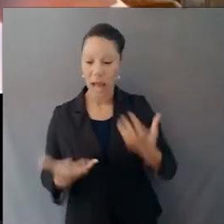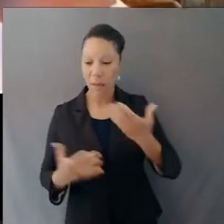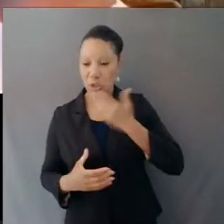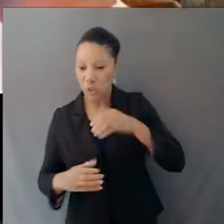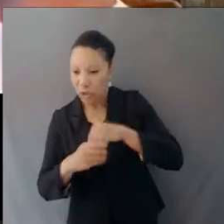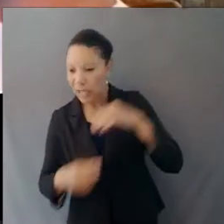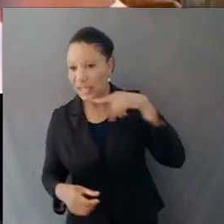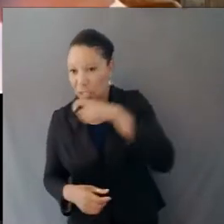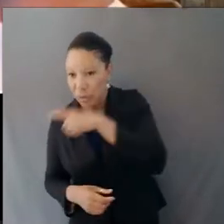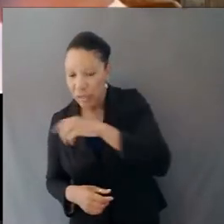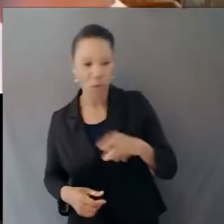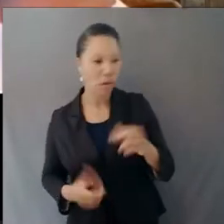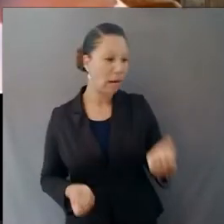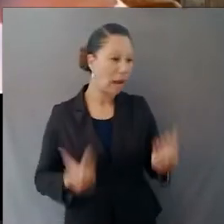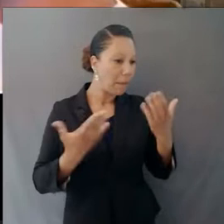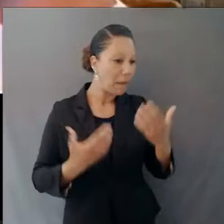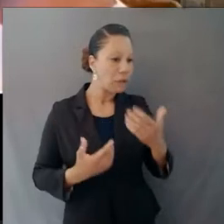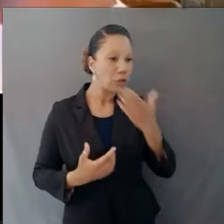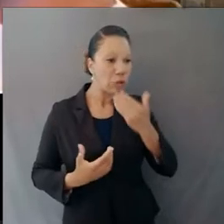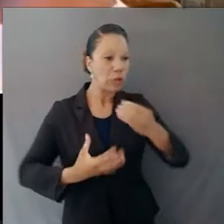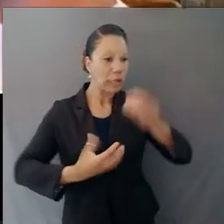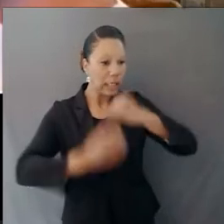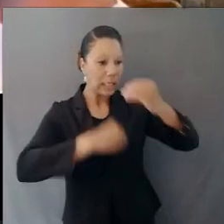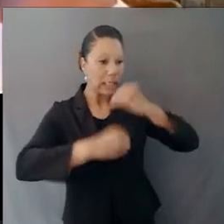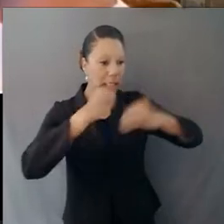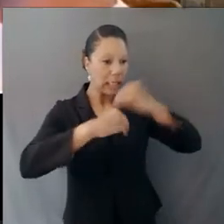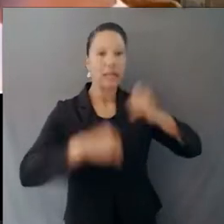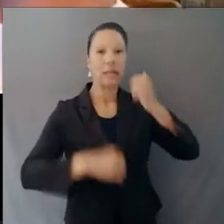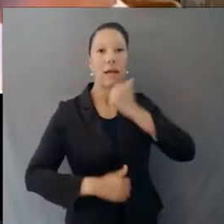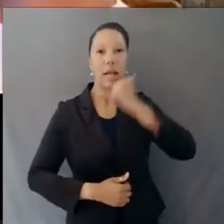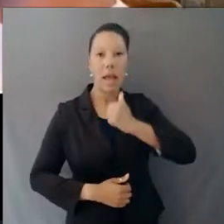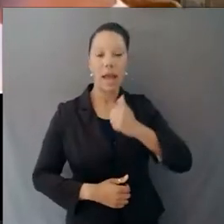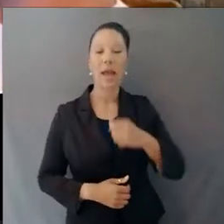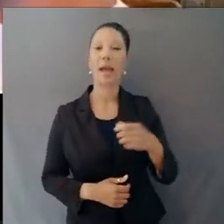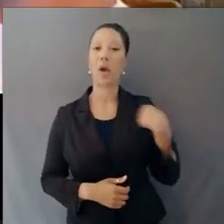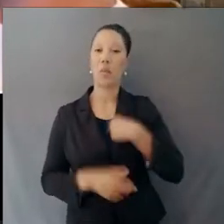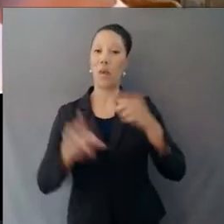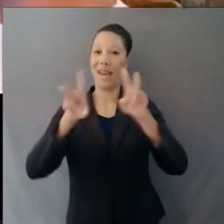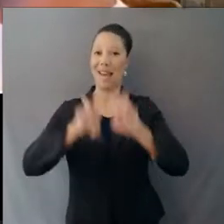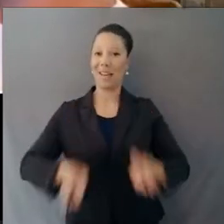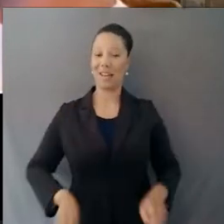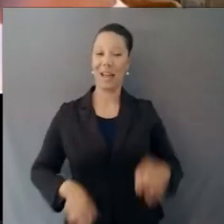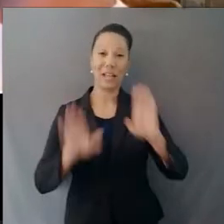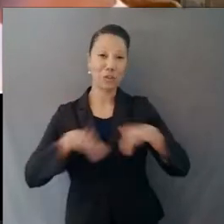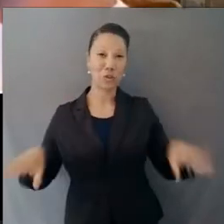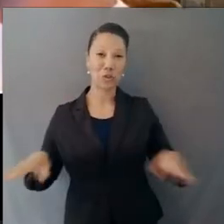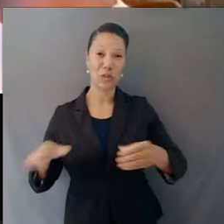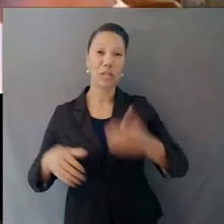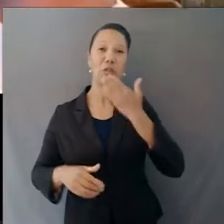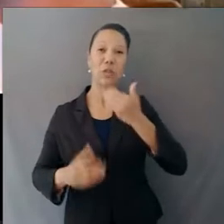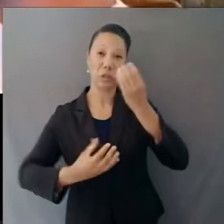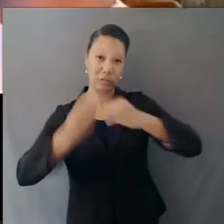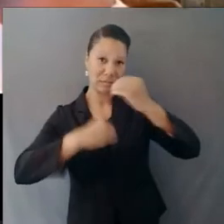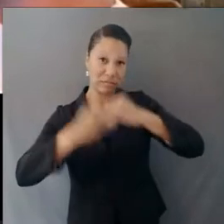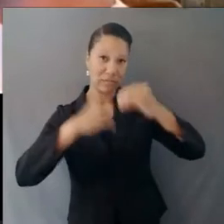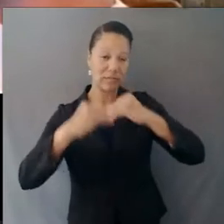sugar overall are they getting in their diet. And when they've looked at kids' intake, we find that the biggest contributor to sugar in a child's